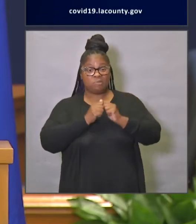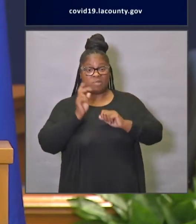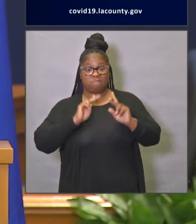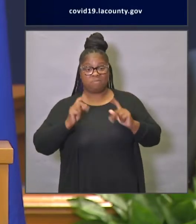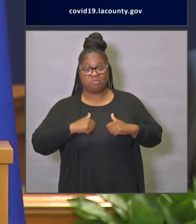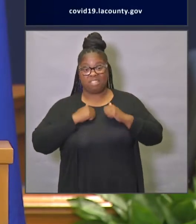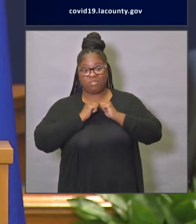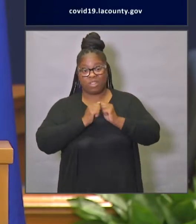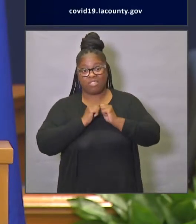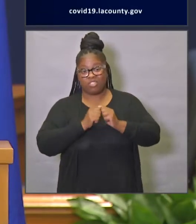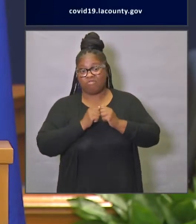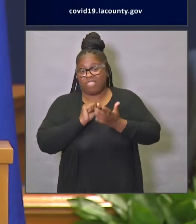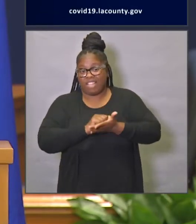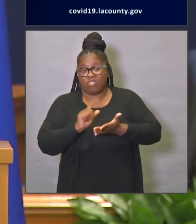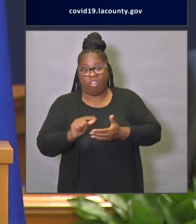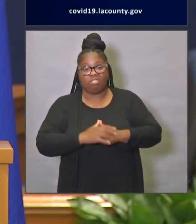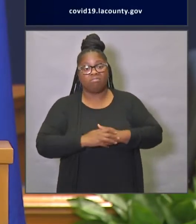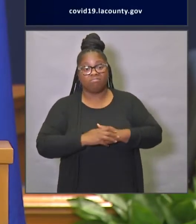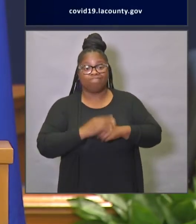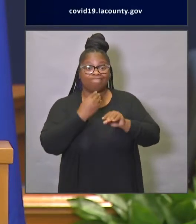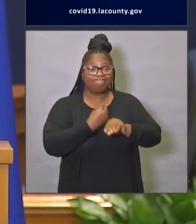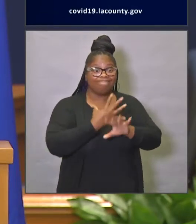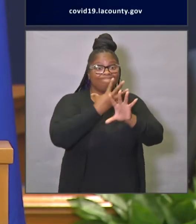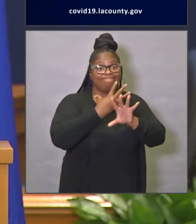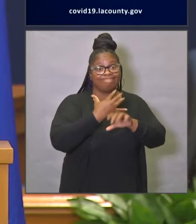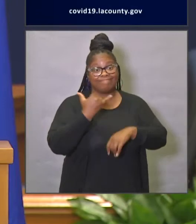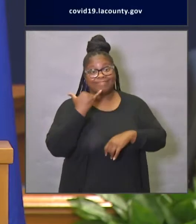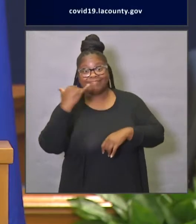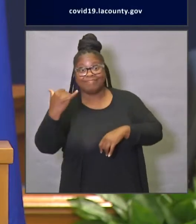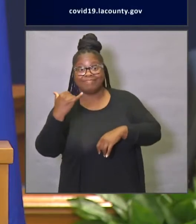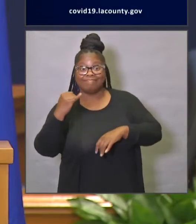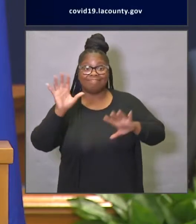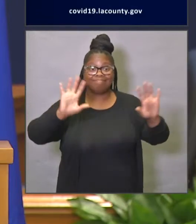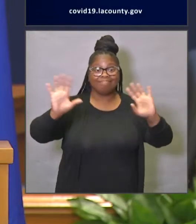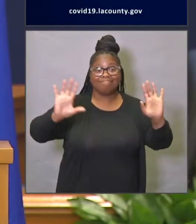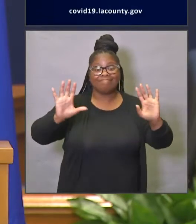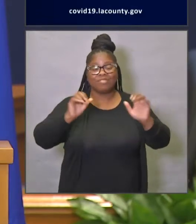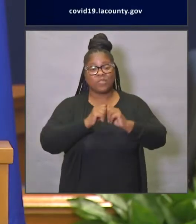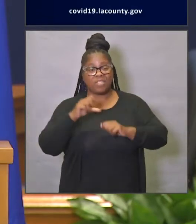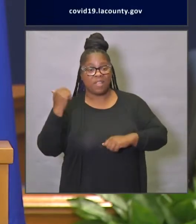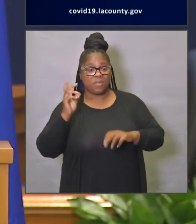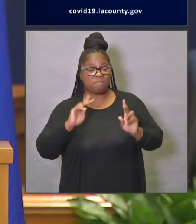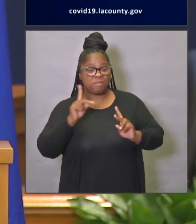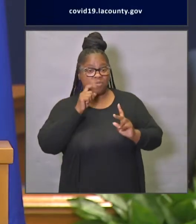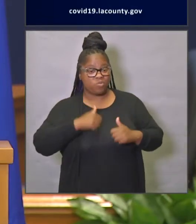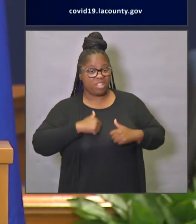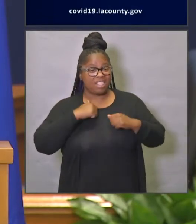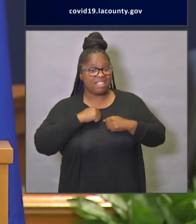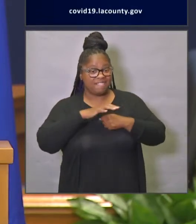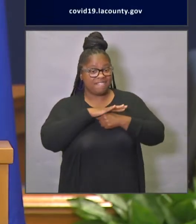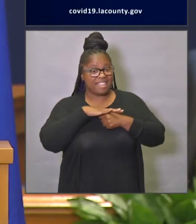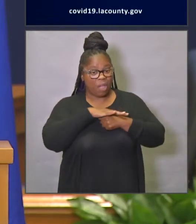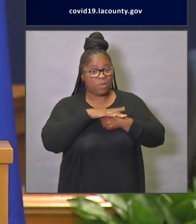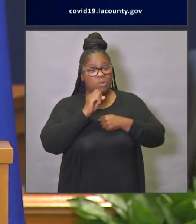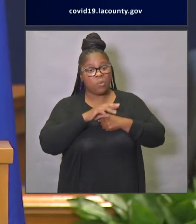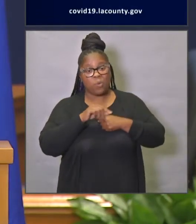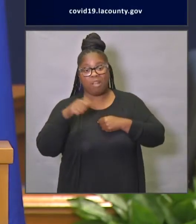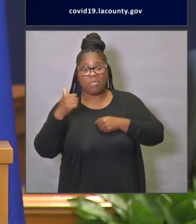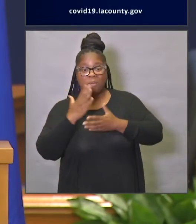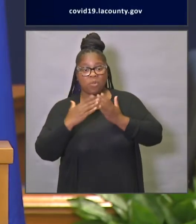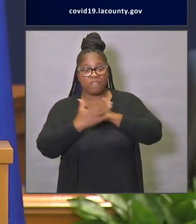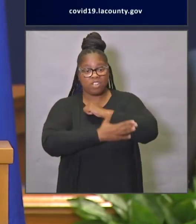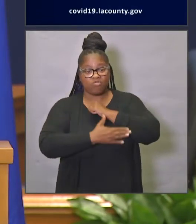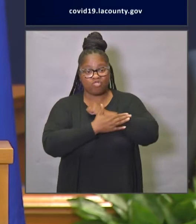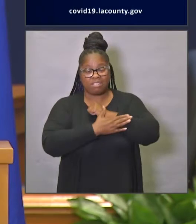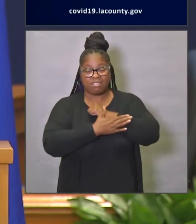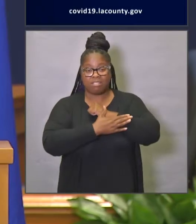by phone or video to your friends and family members who live in other parts of the county or the country. On Friday